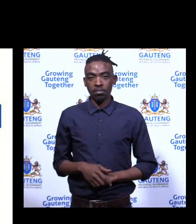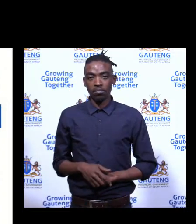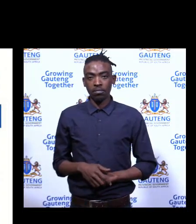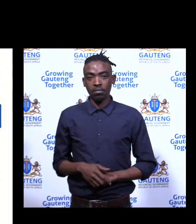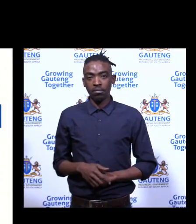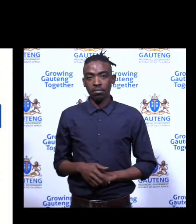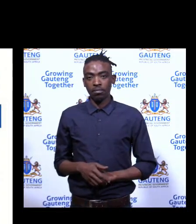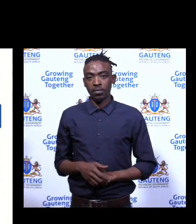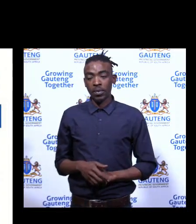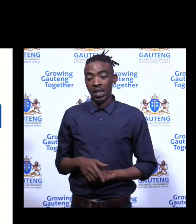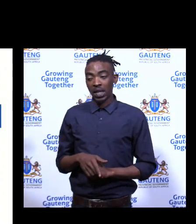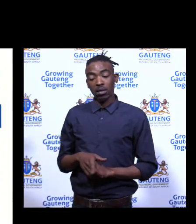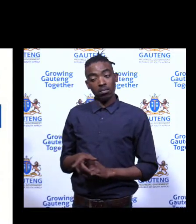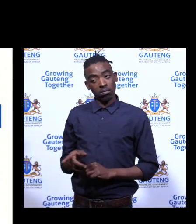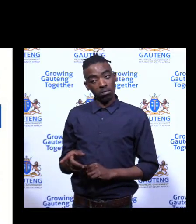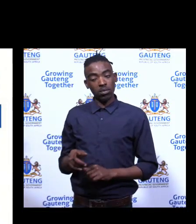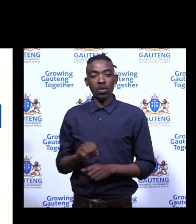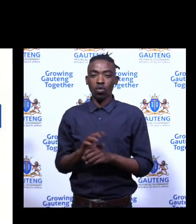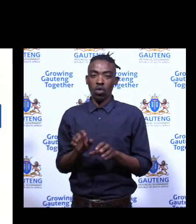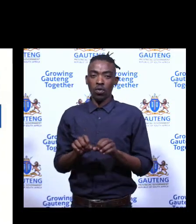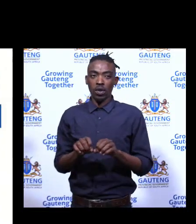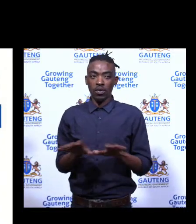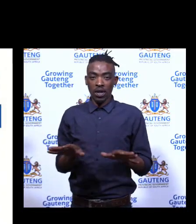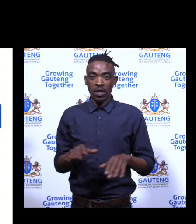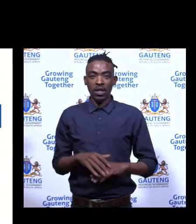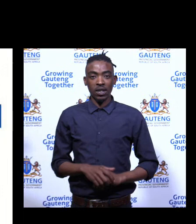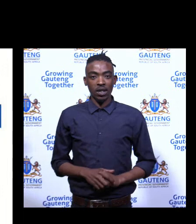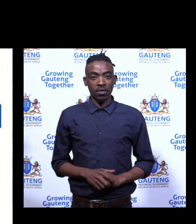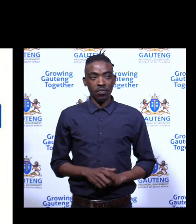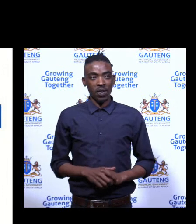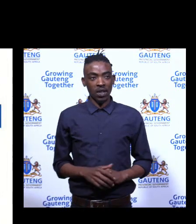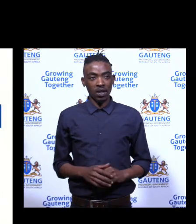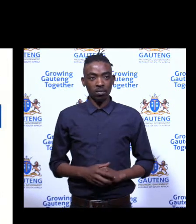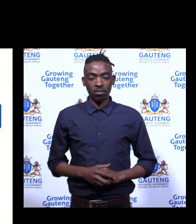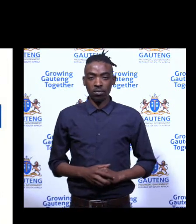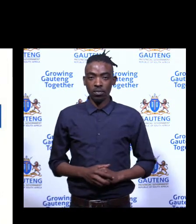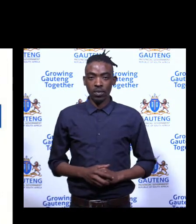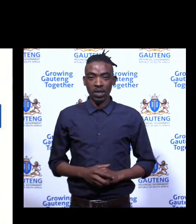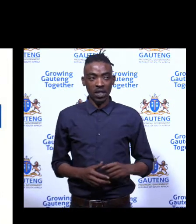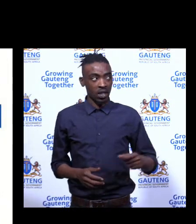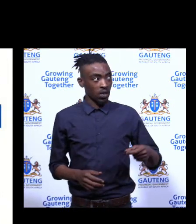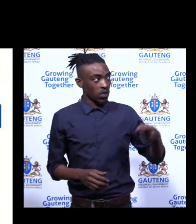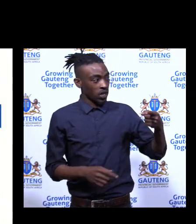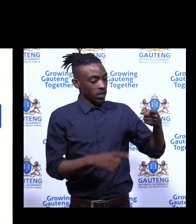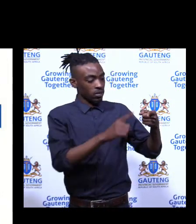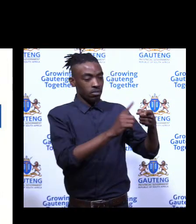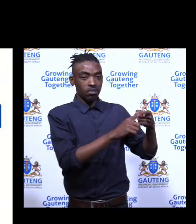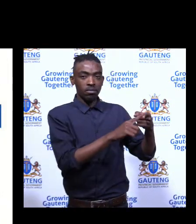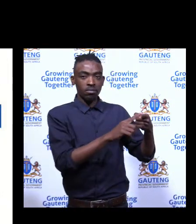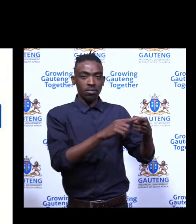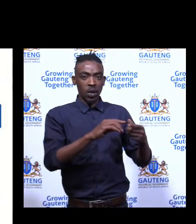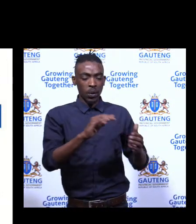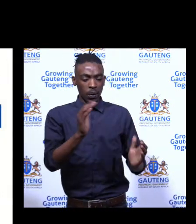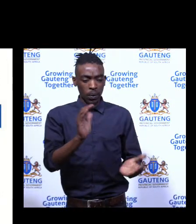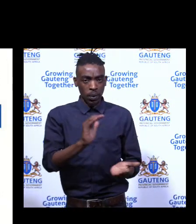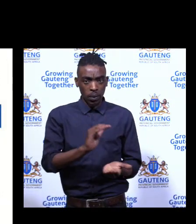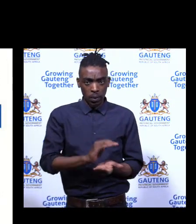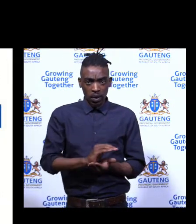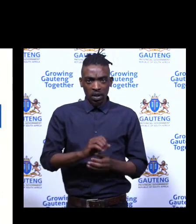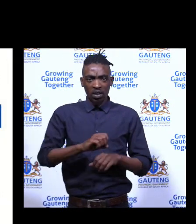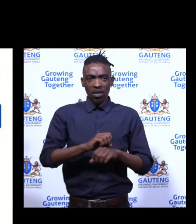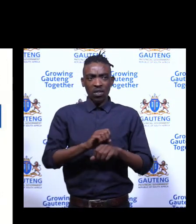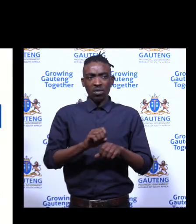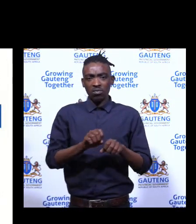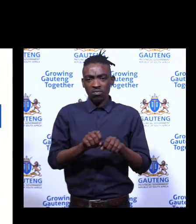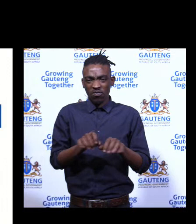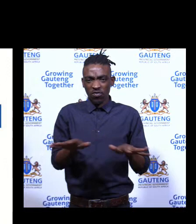the disease of COVID. So I would start by talking about the reduction of transmission. Of course, there